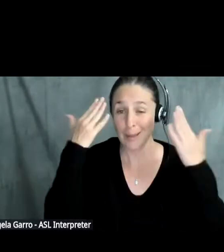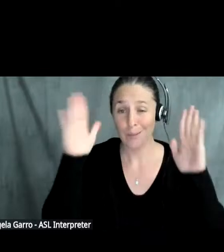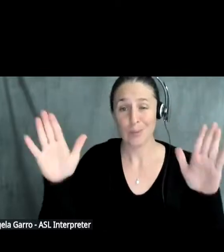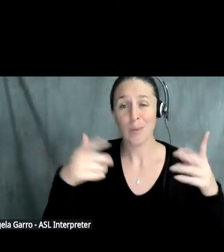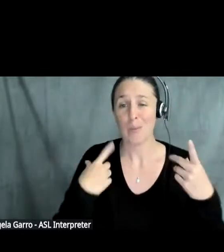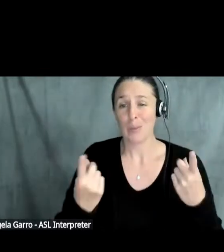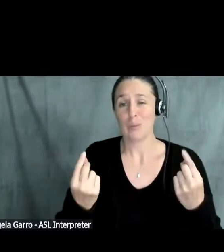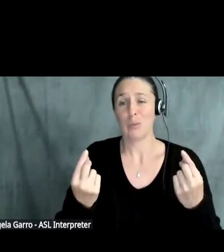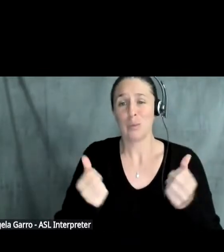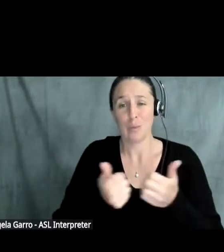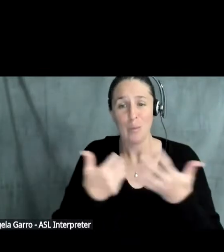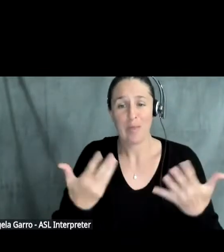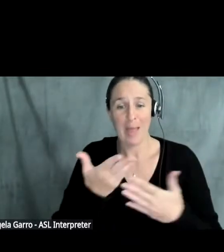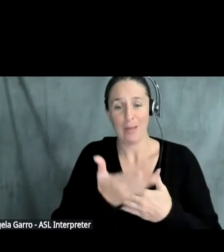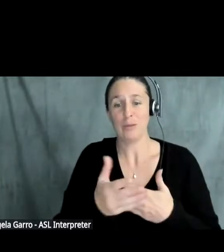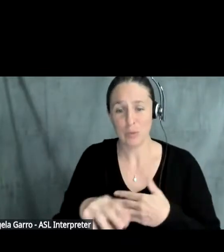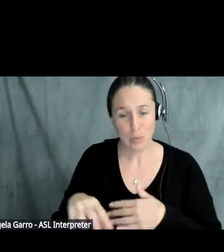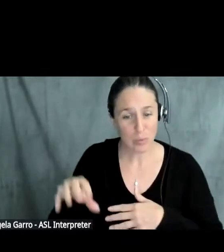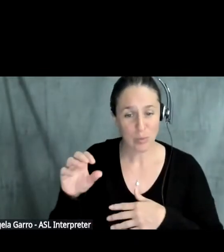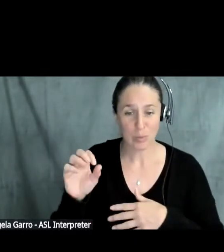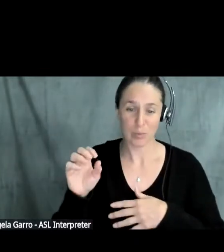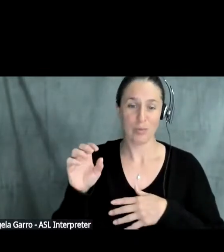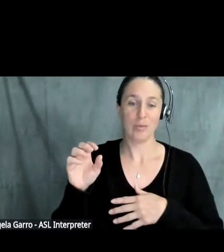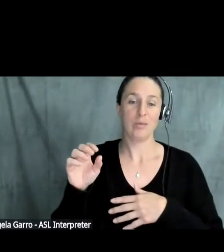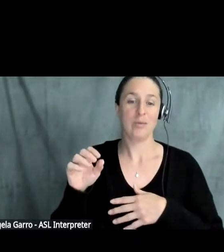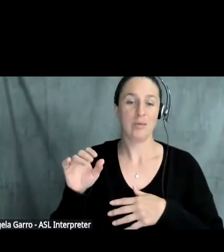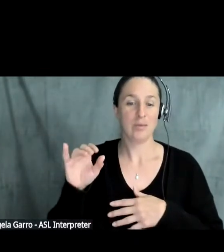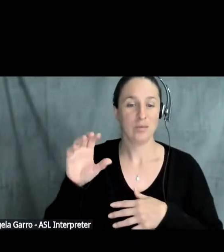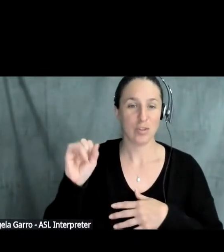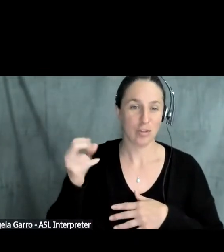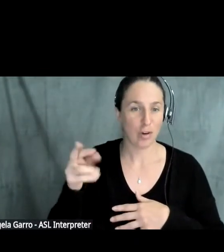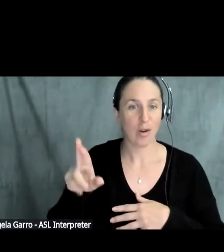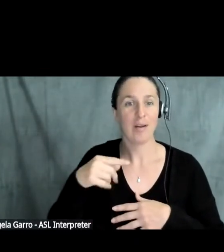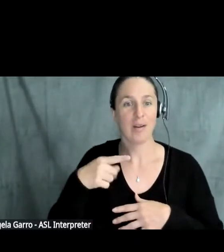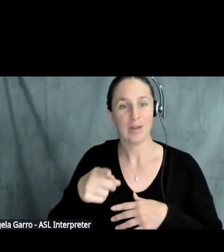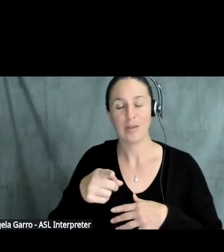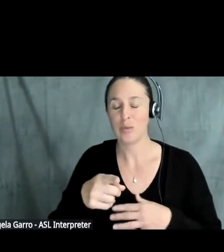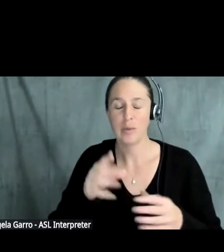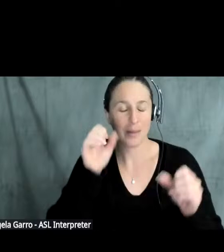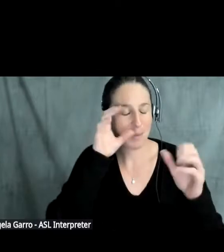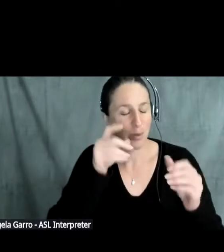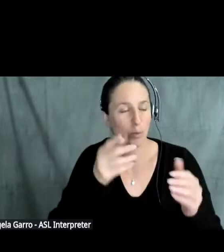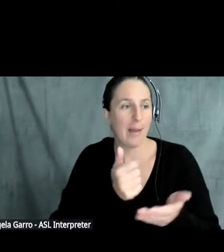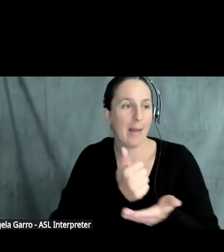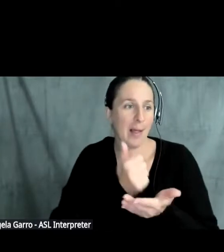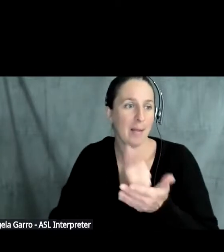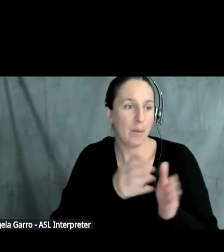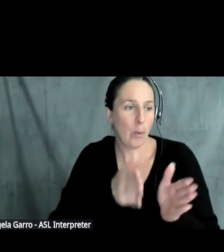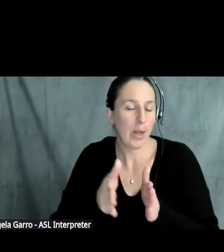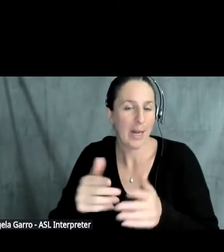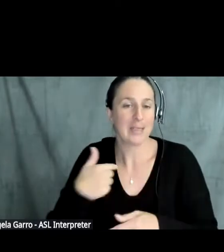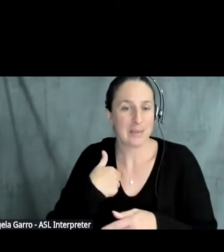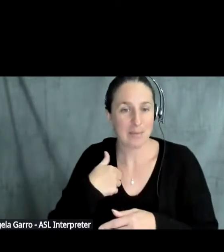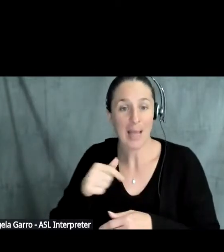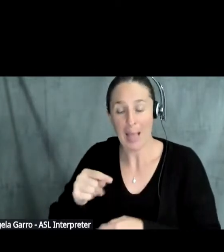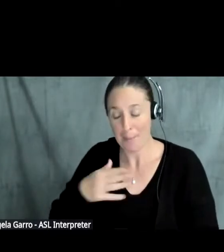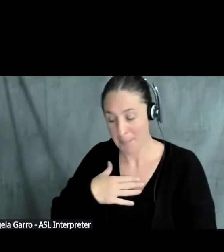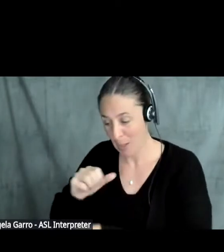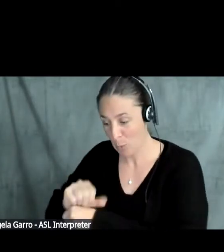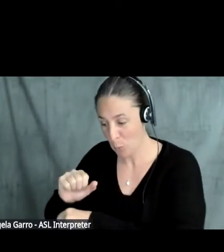do without you, Shar. You are so amazing. You help organize me. I mean, I have, at my work, I've got